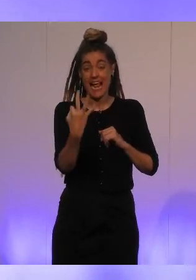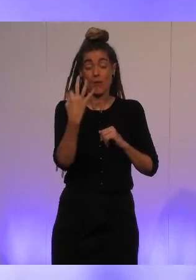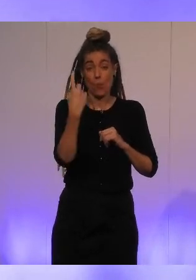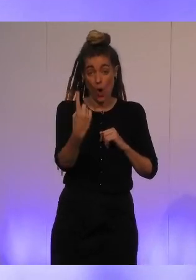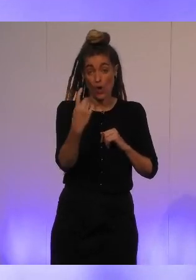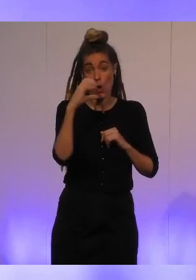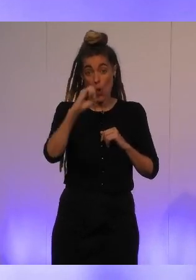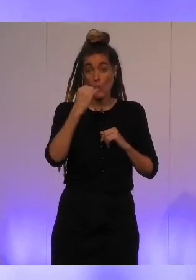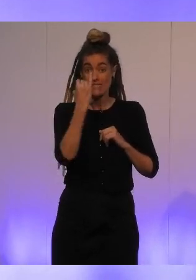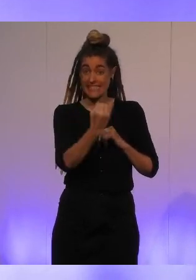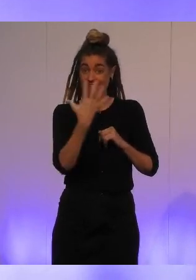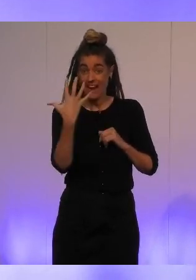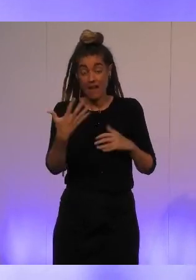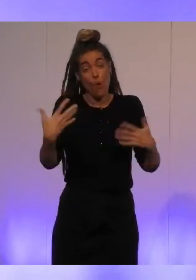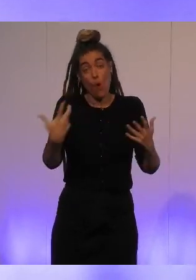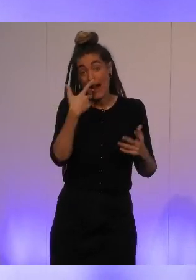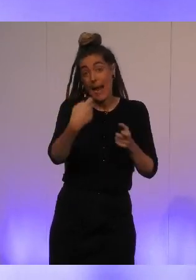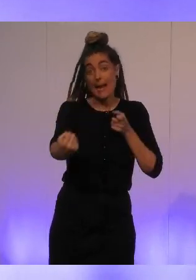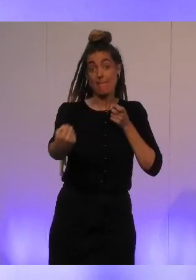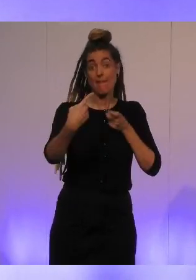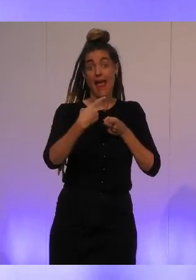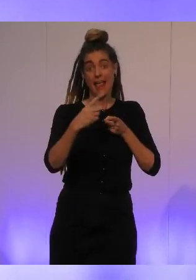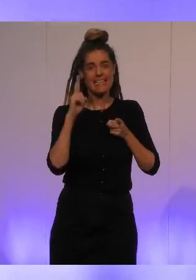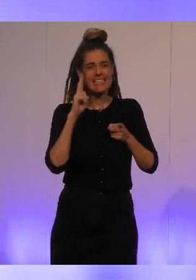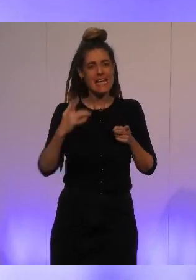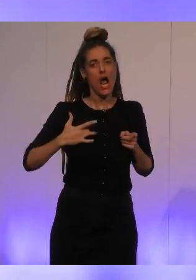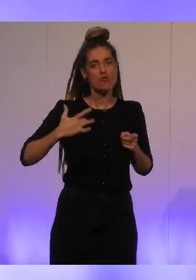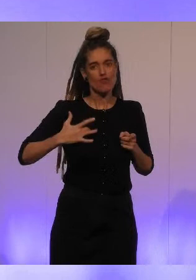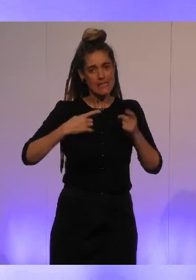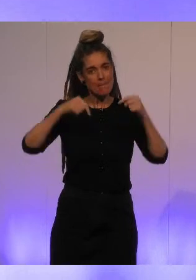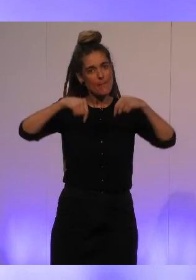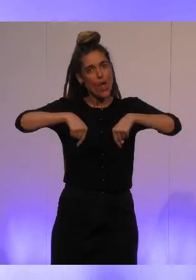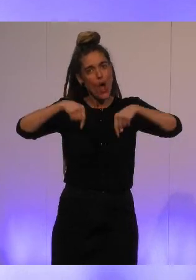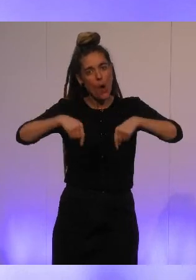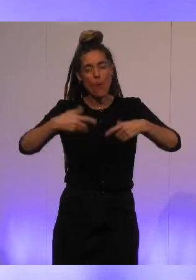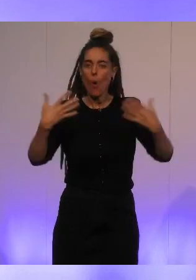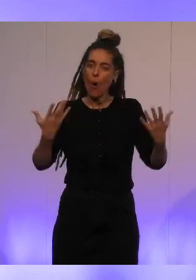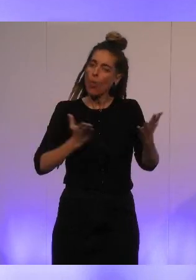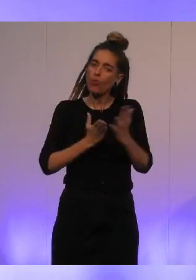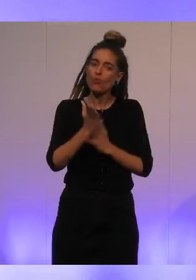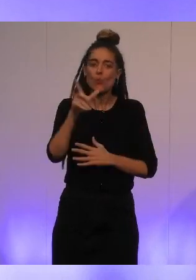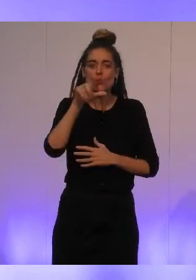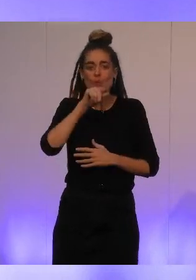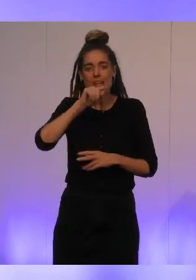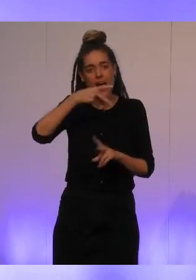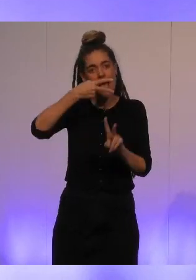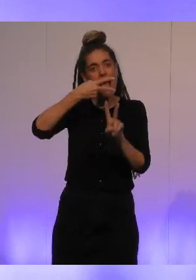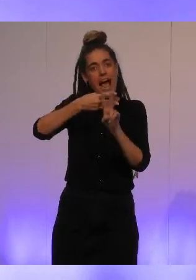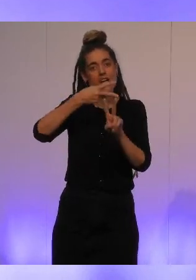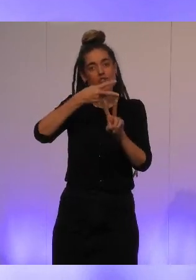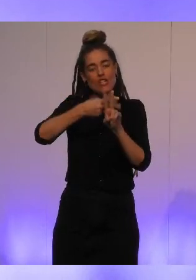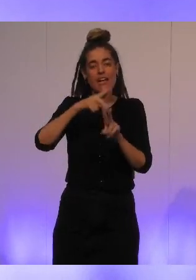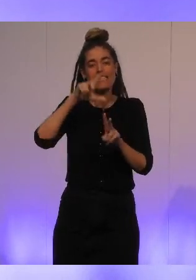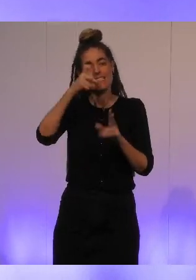681065, emailing us at the address you can see there below, or via Twitter using the hashtag